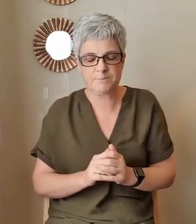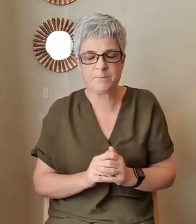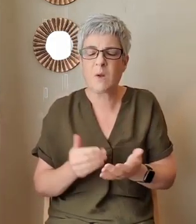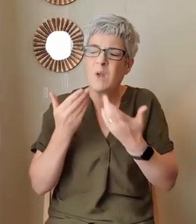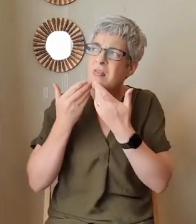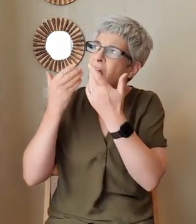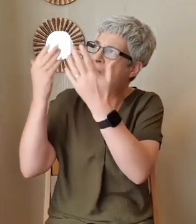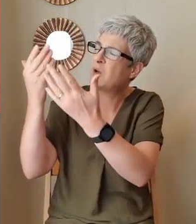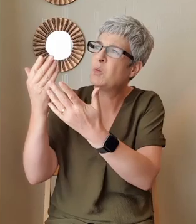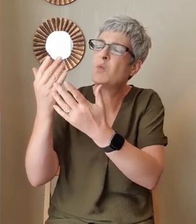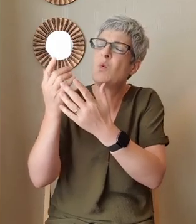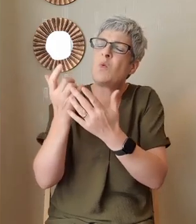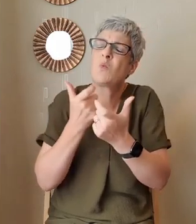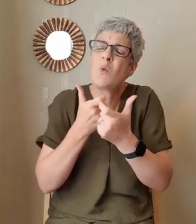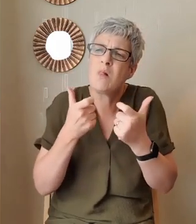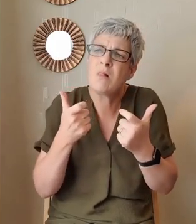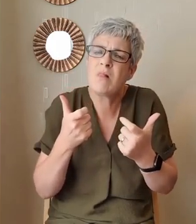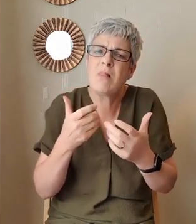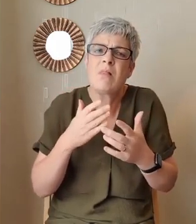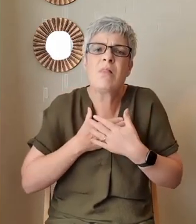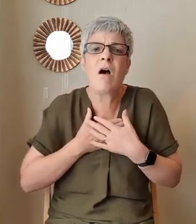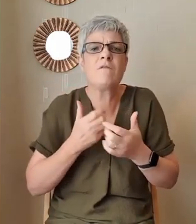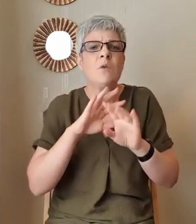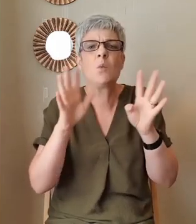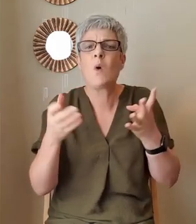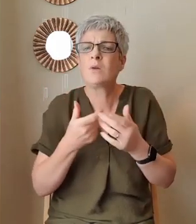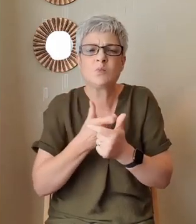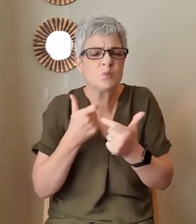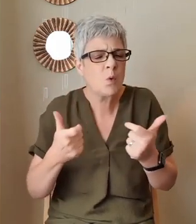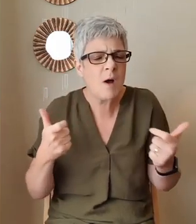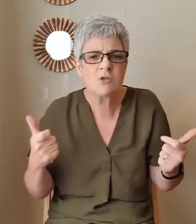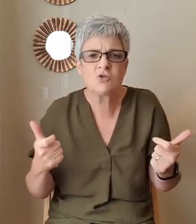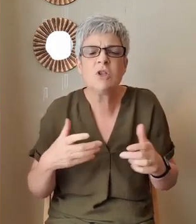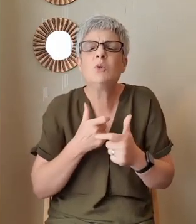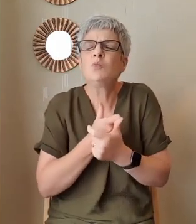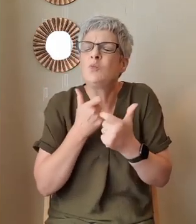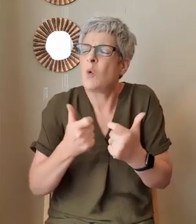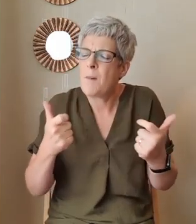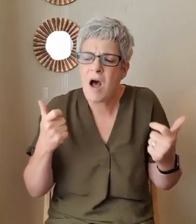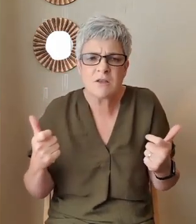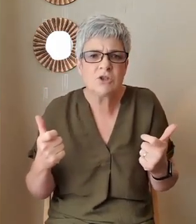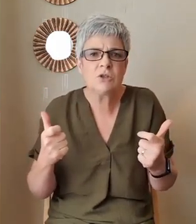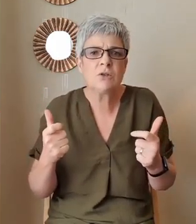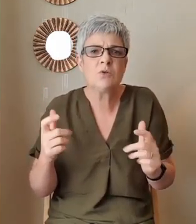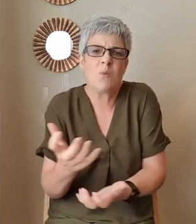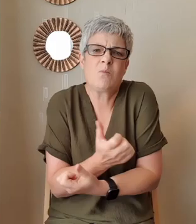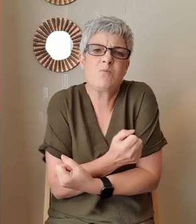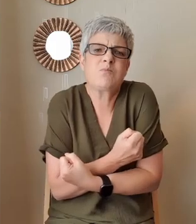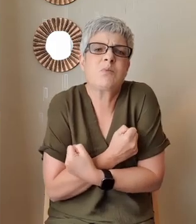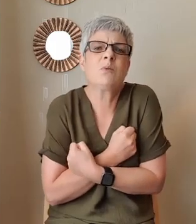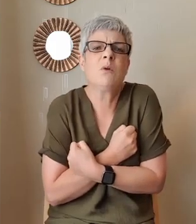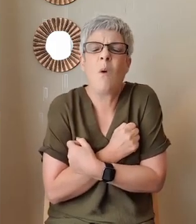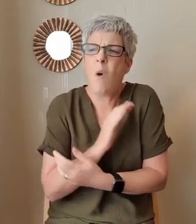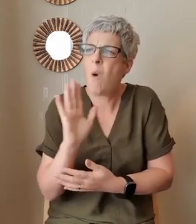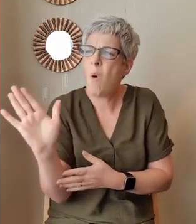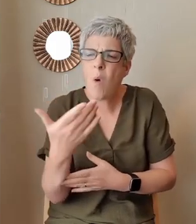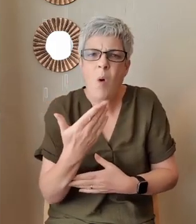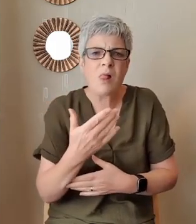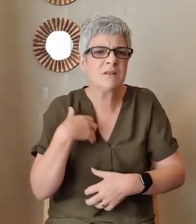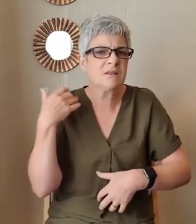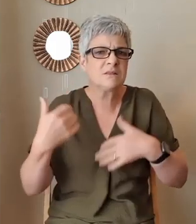We thank you, gracious God, that you loved the world that much. You loved the world that much to embrace it